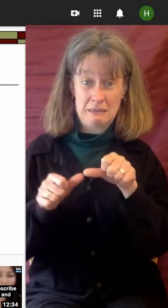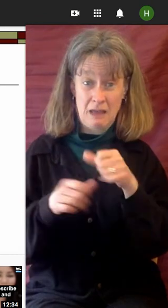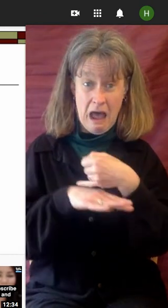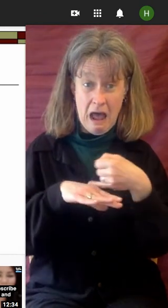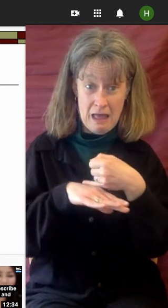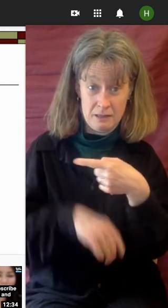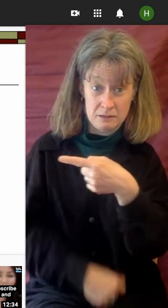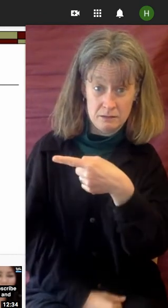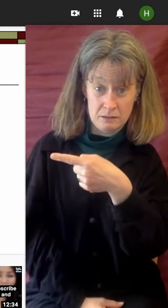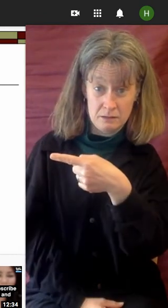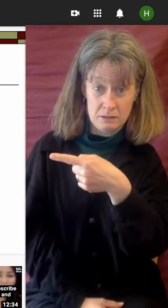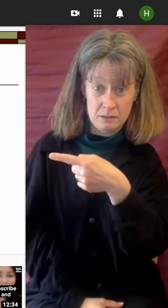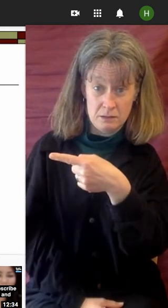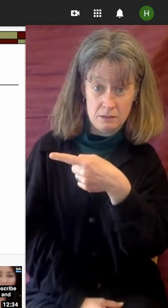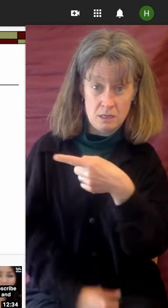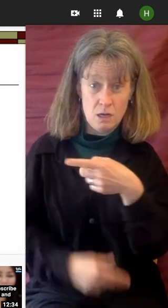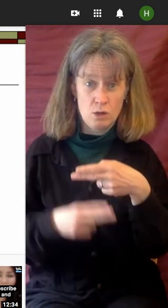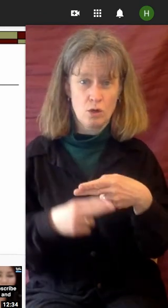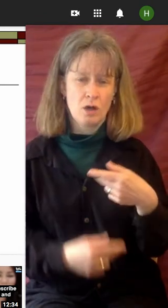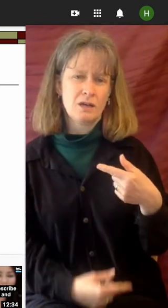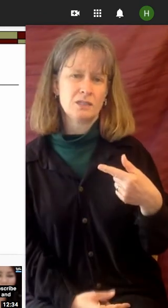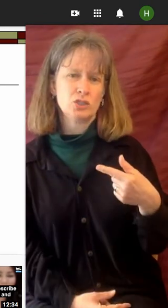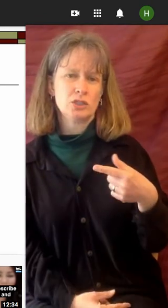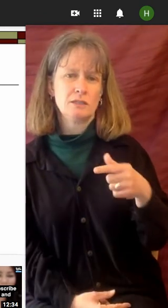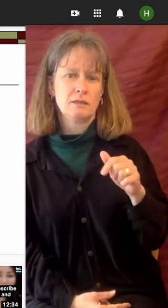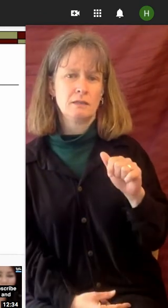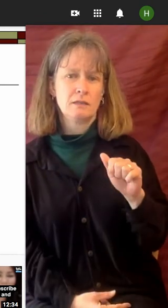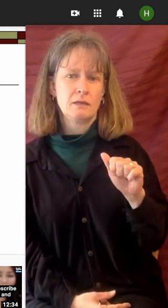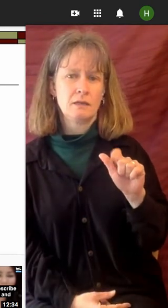Galapagos. You can't see that, it's so tiny.